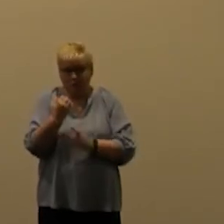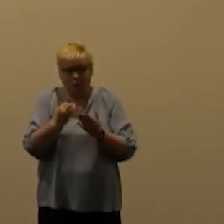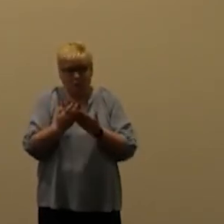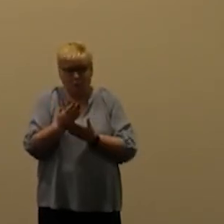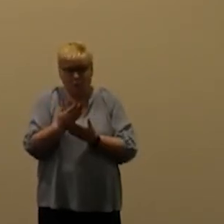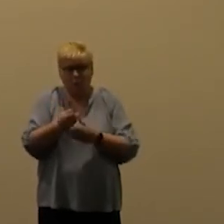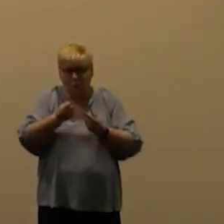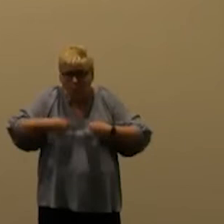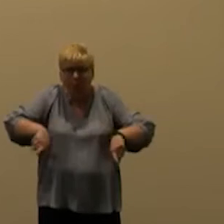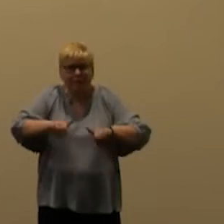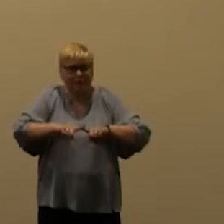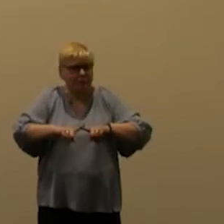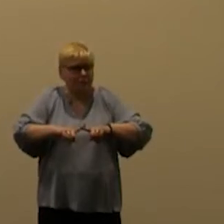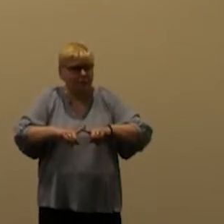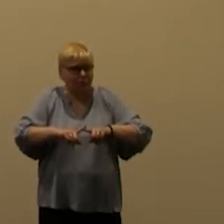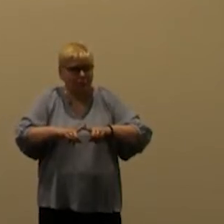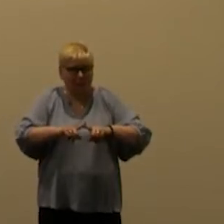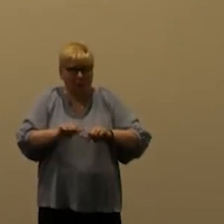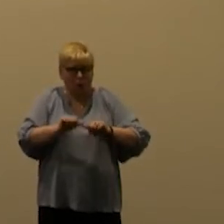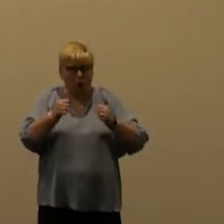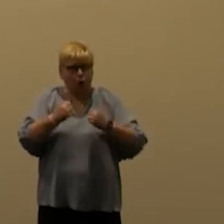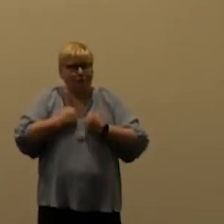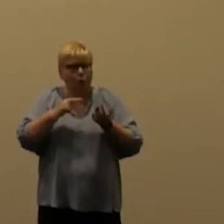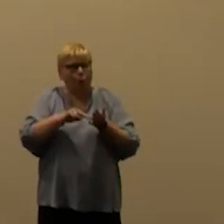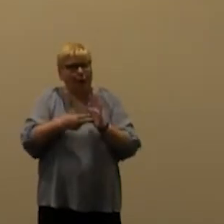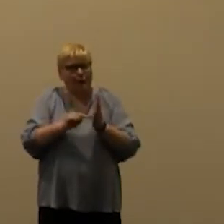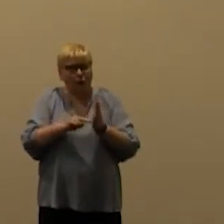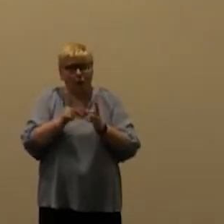of us for the good of our organisation and beyond.